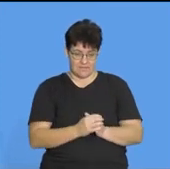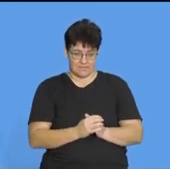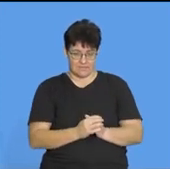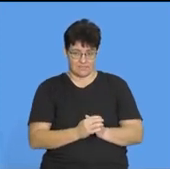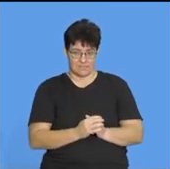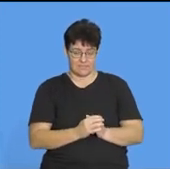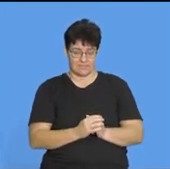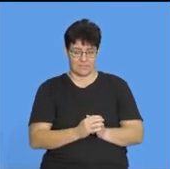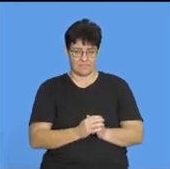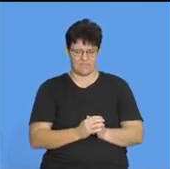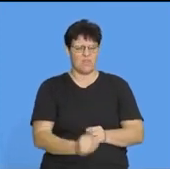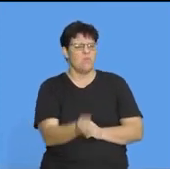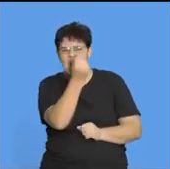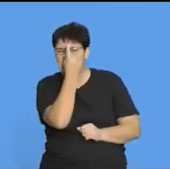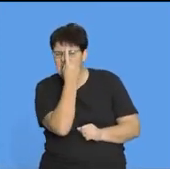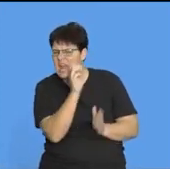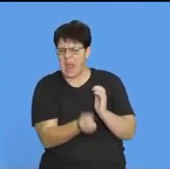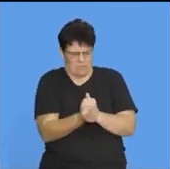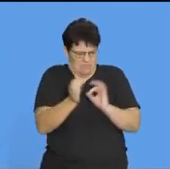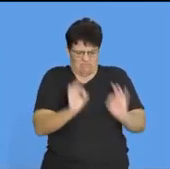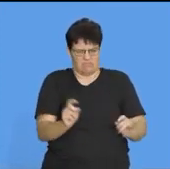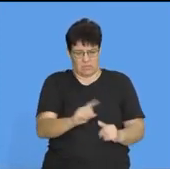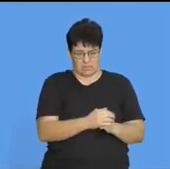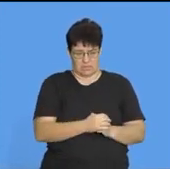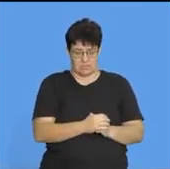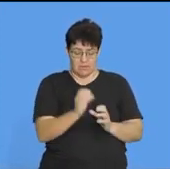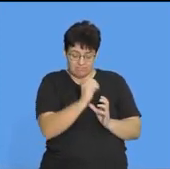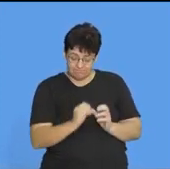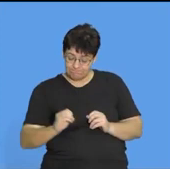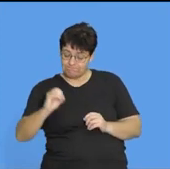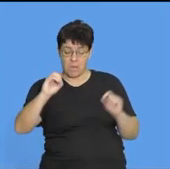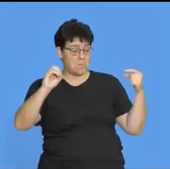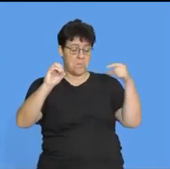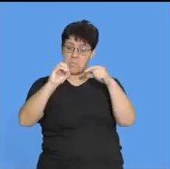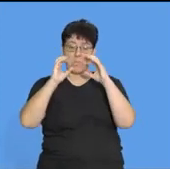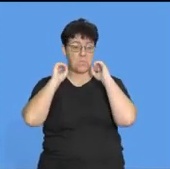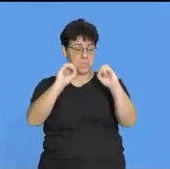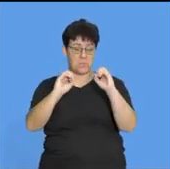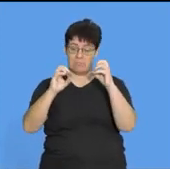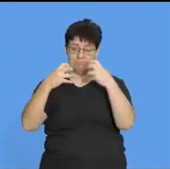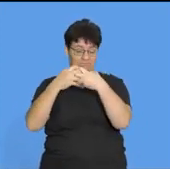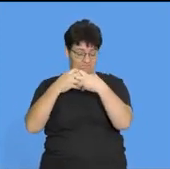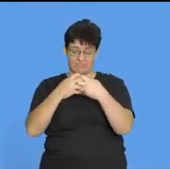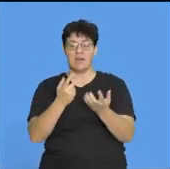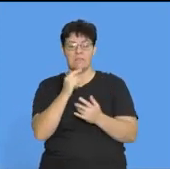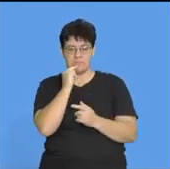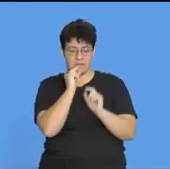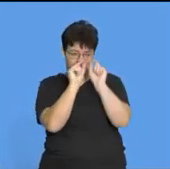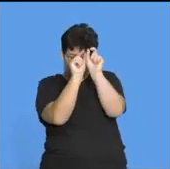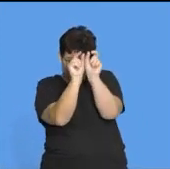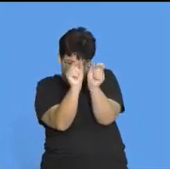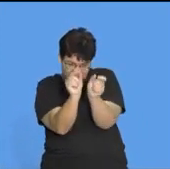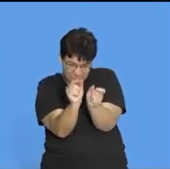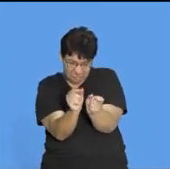Let's understand what happens. If fertilization does not occur, we know that the thickened and the vascularized tissue from